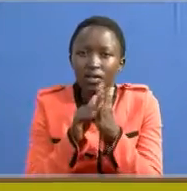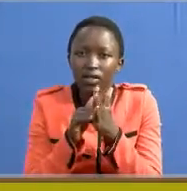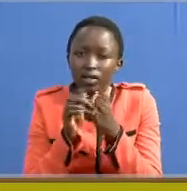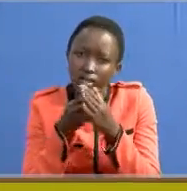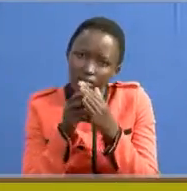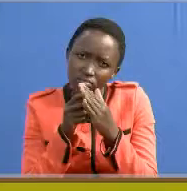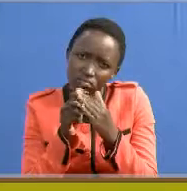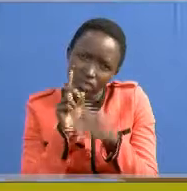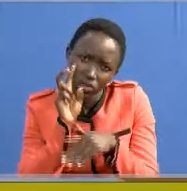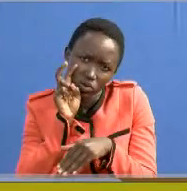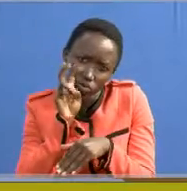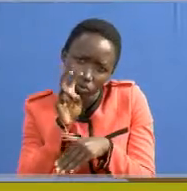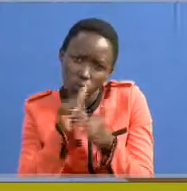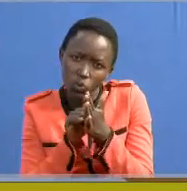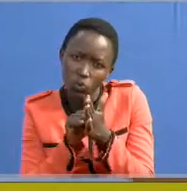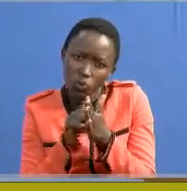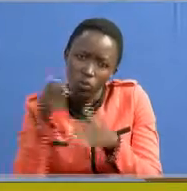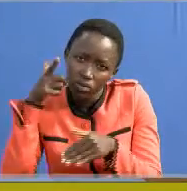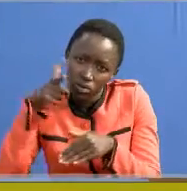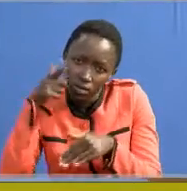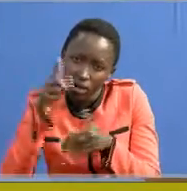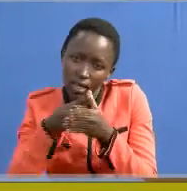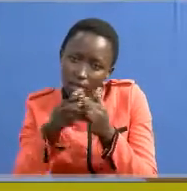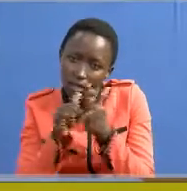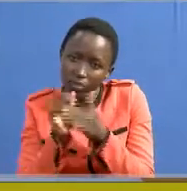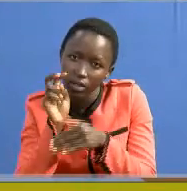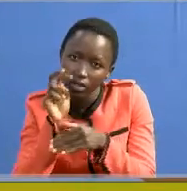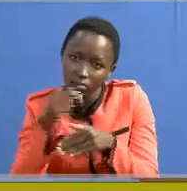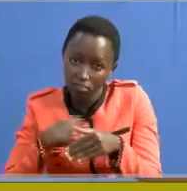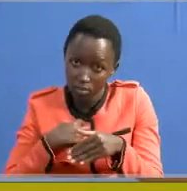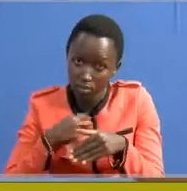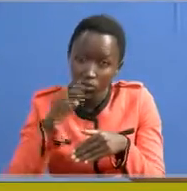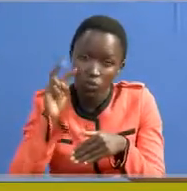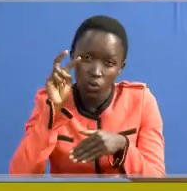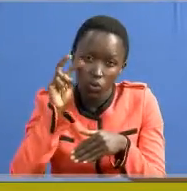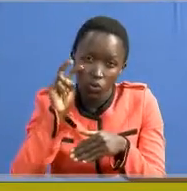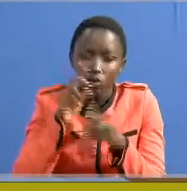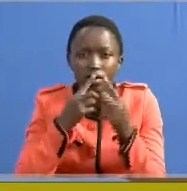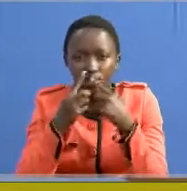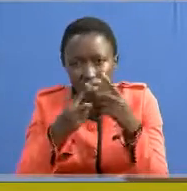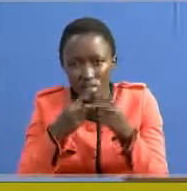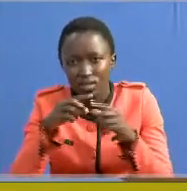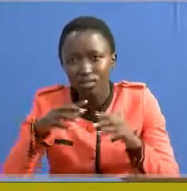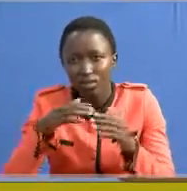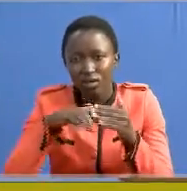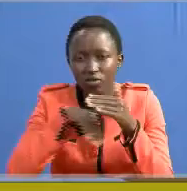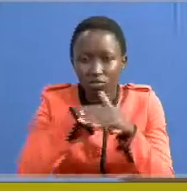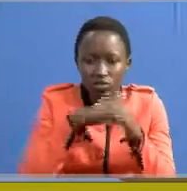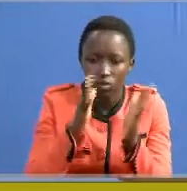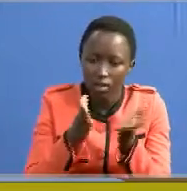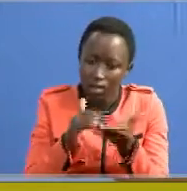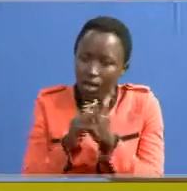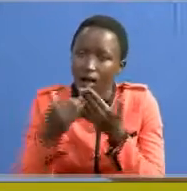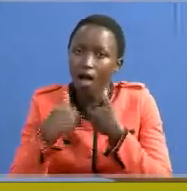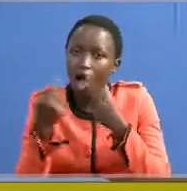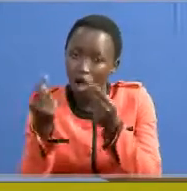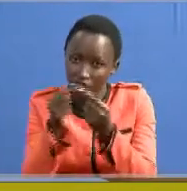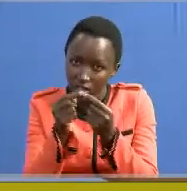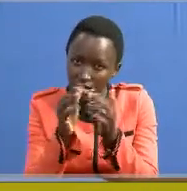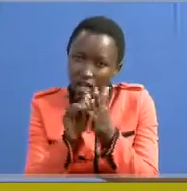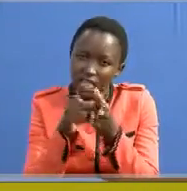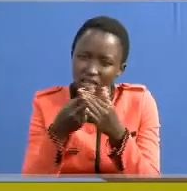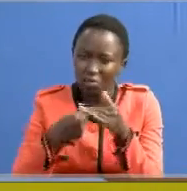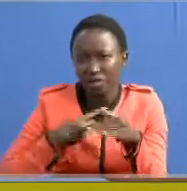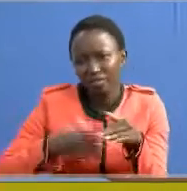clip you had done. Yeah. And when I came across that clip and you were discussing these footballers who have had injuries, I